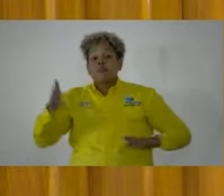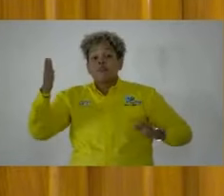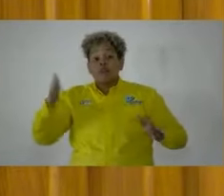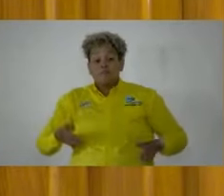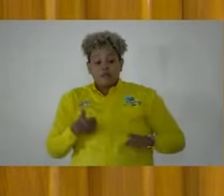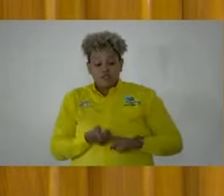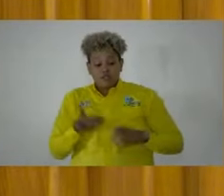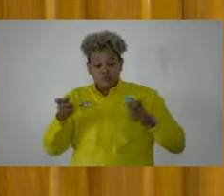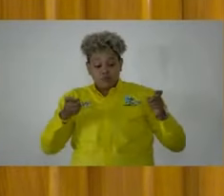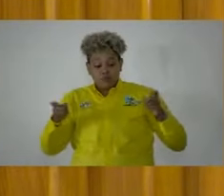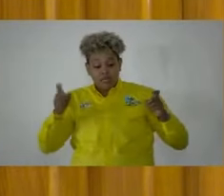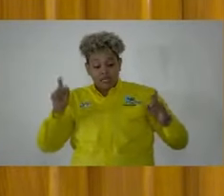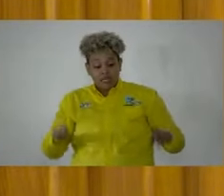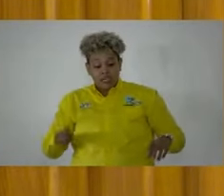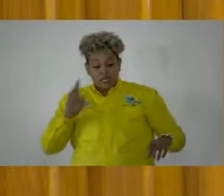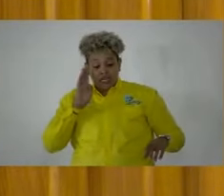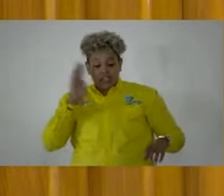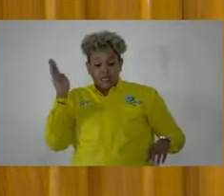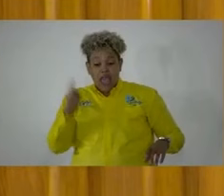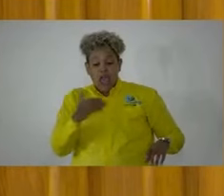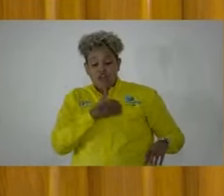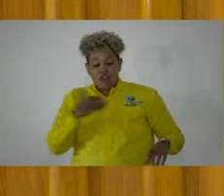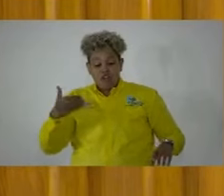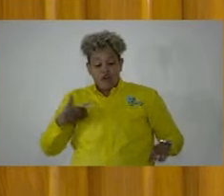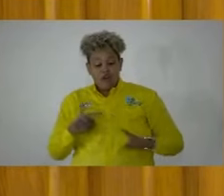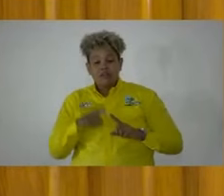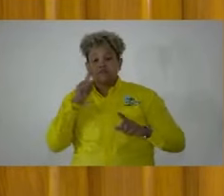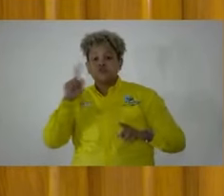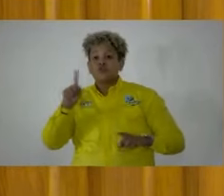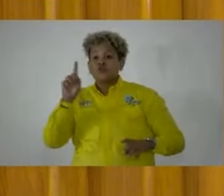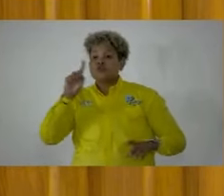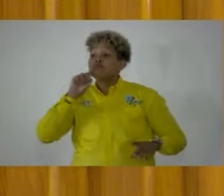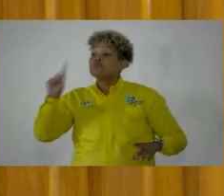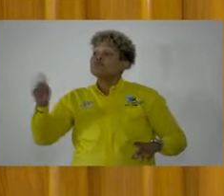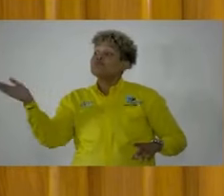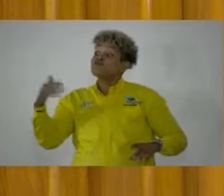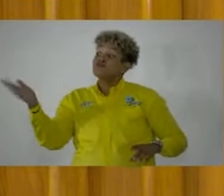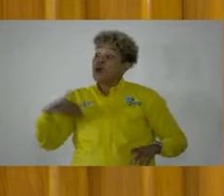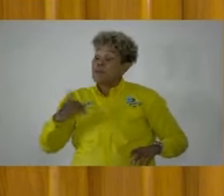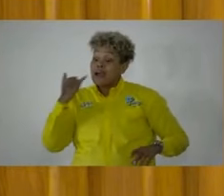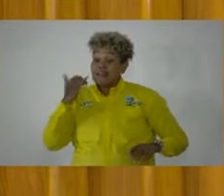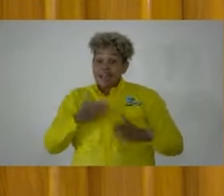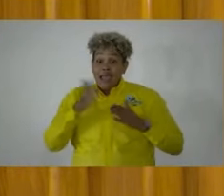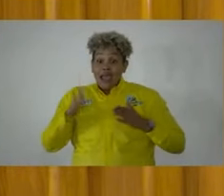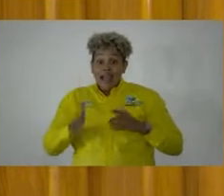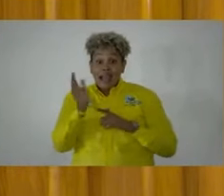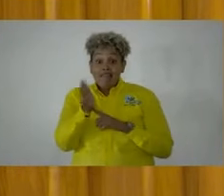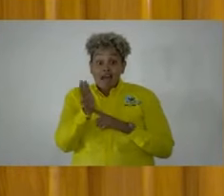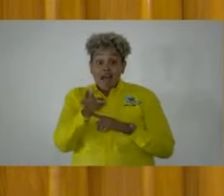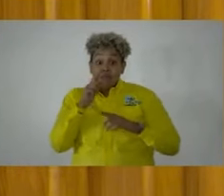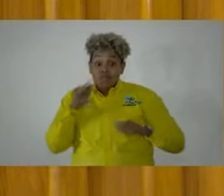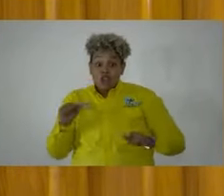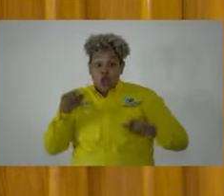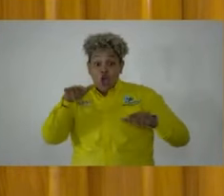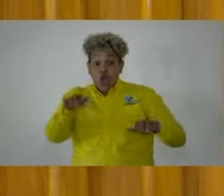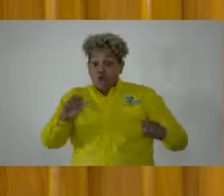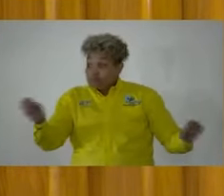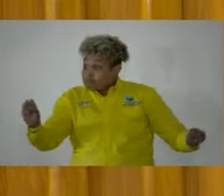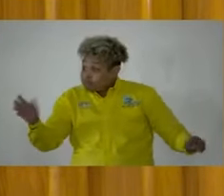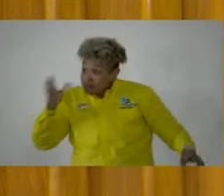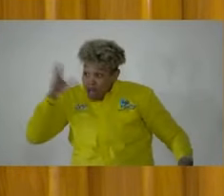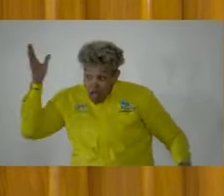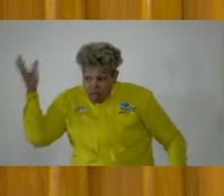person presiding shall direct members to be summoned, and if at the end of 5 minutes a quorum be